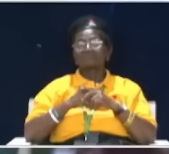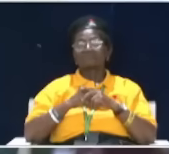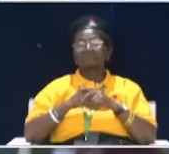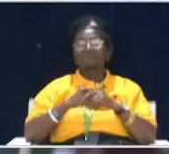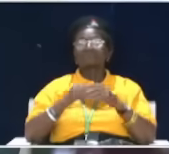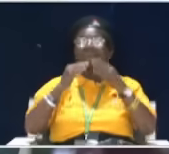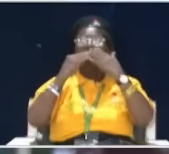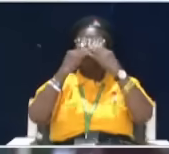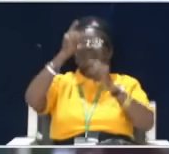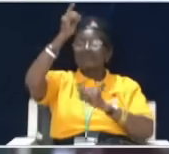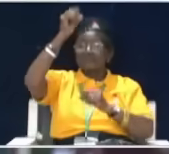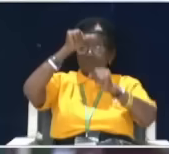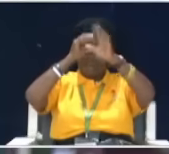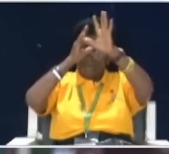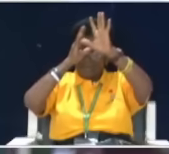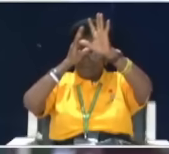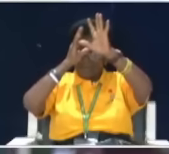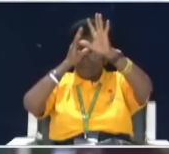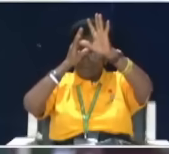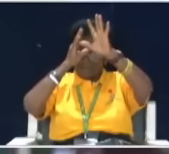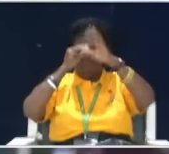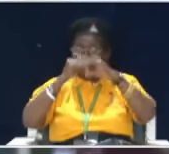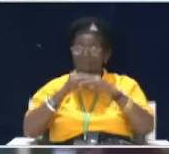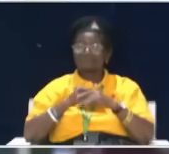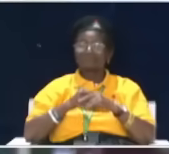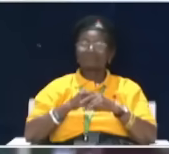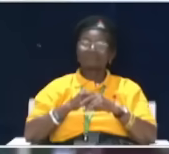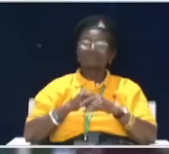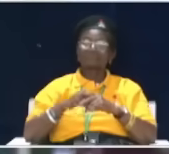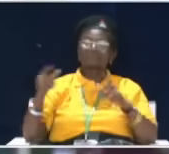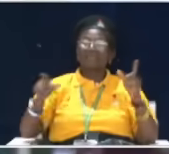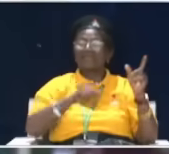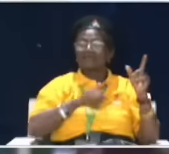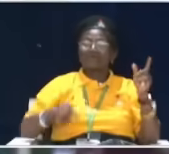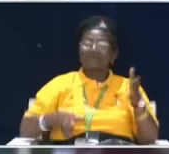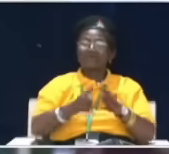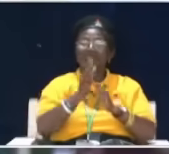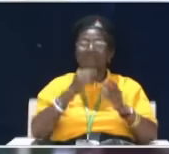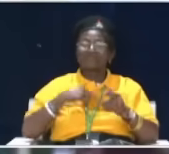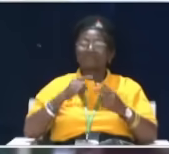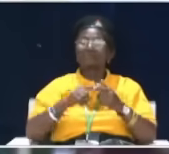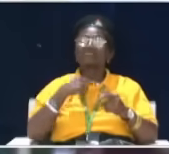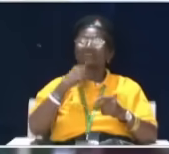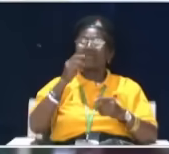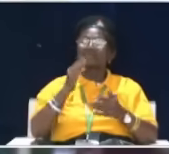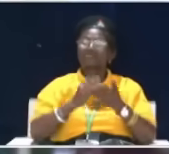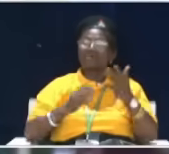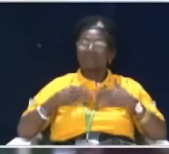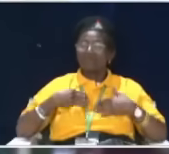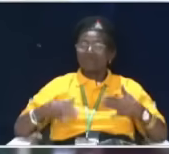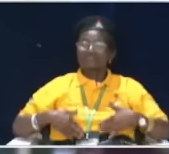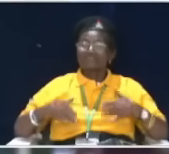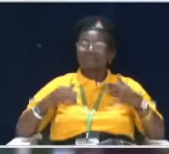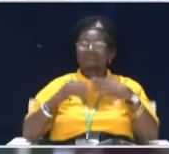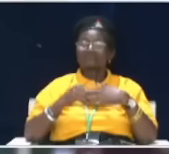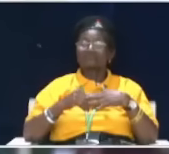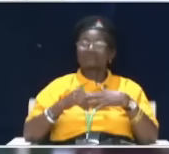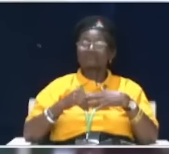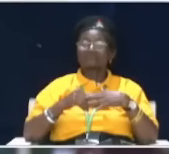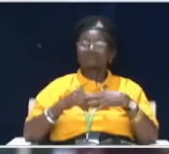Thank you, Daddy. Daddy, I show. The Lord asked me to tell somebody, you will